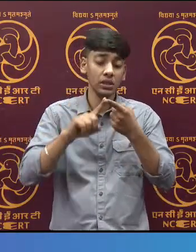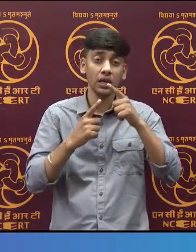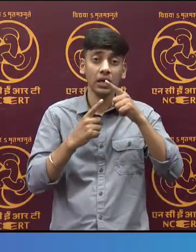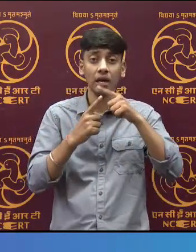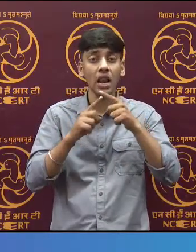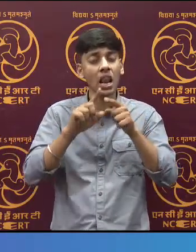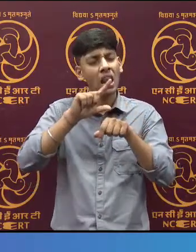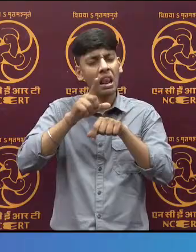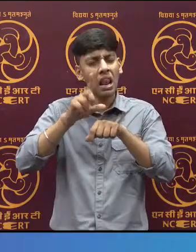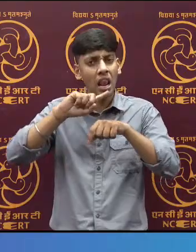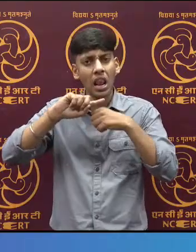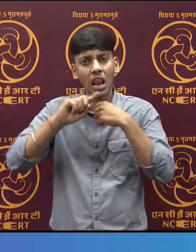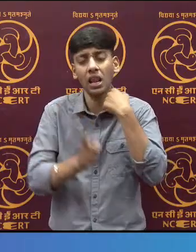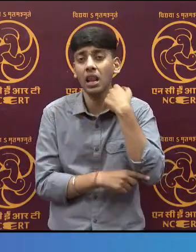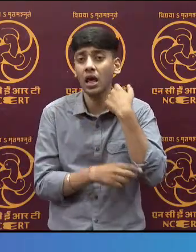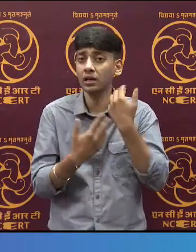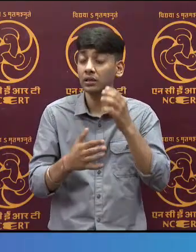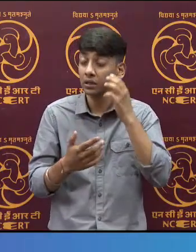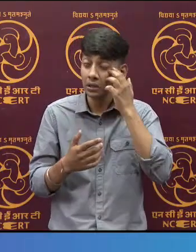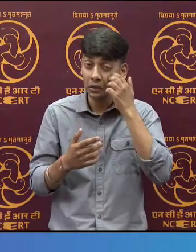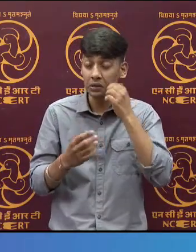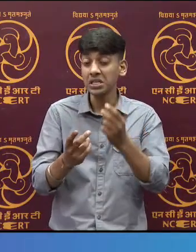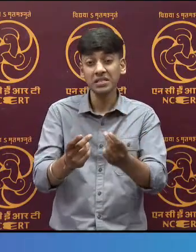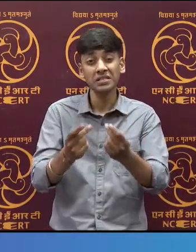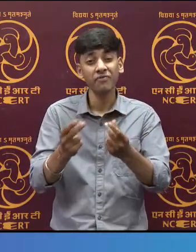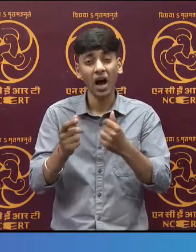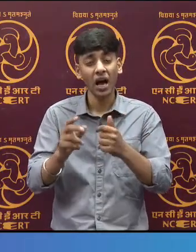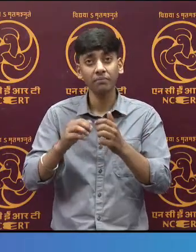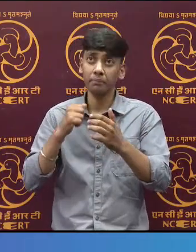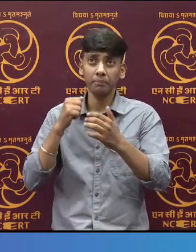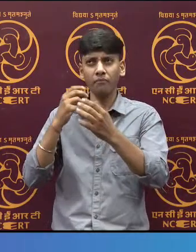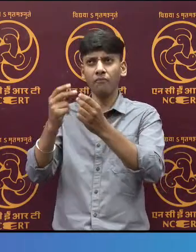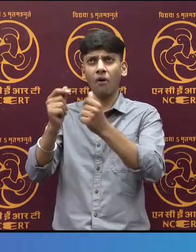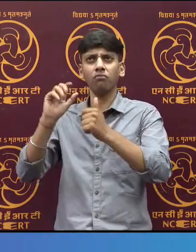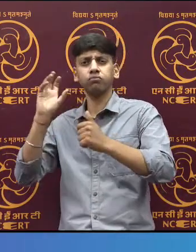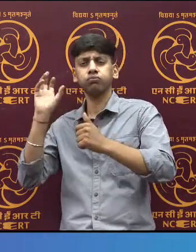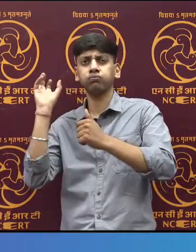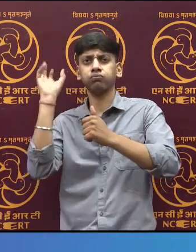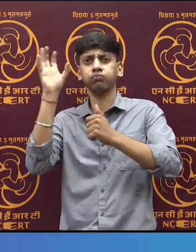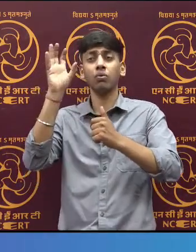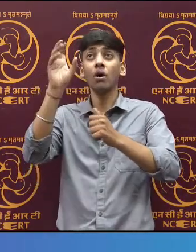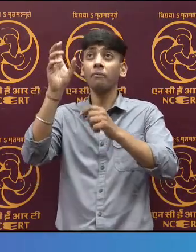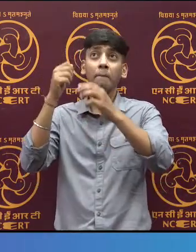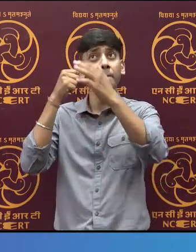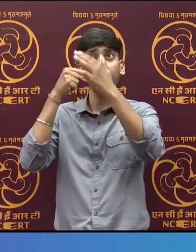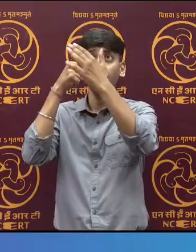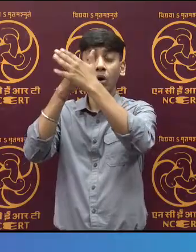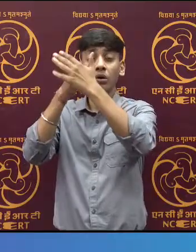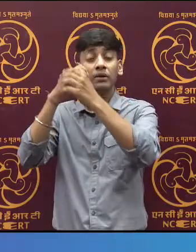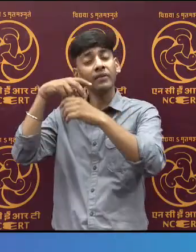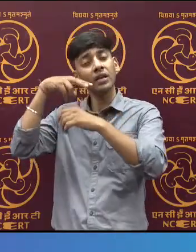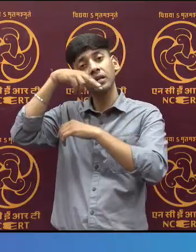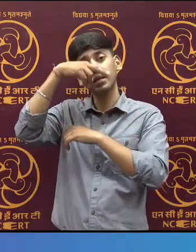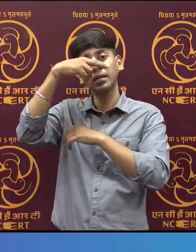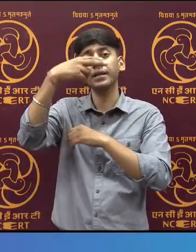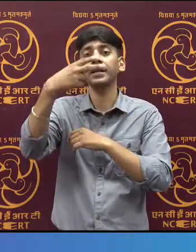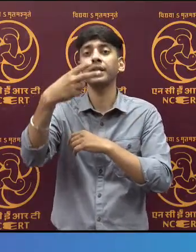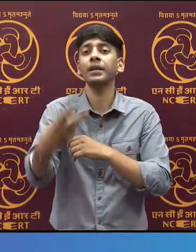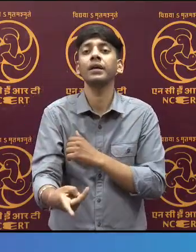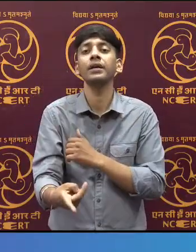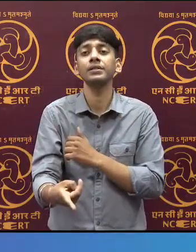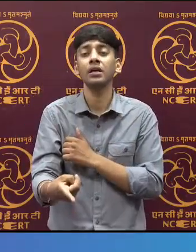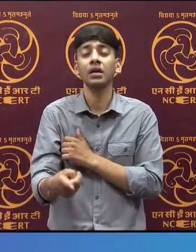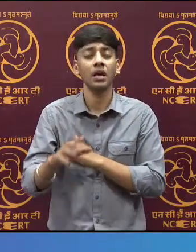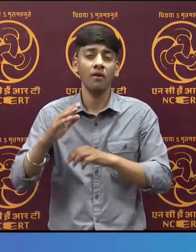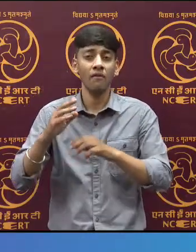experiencing retardation. Okay. Its speed is decreasing, and at the maximum point, at the maximum height, it will have 0 velocity, and then